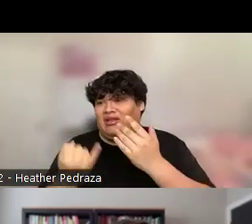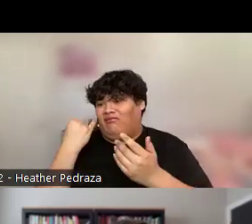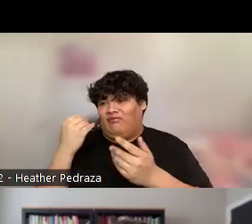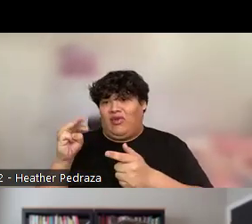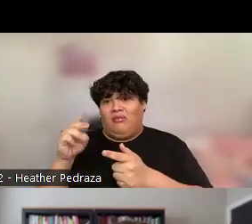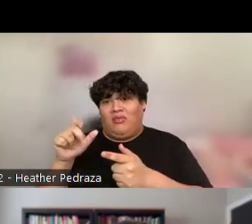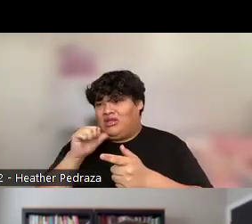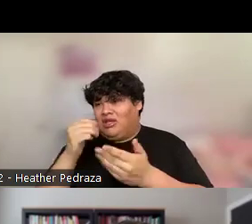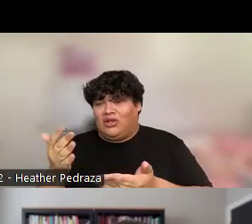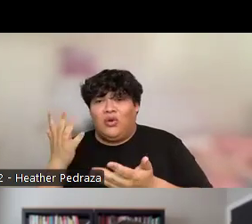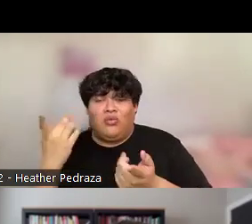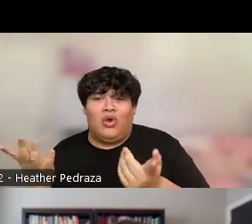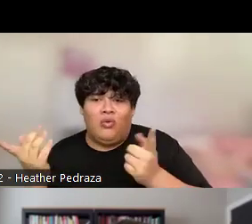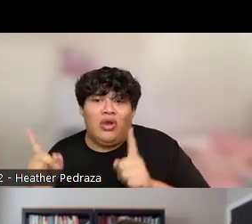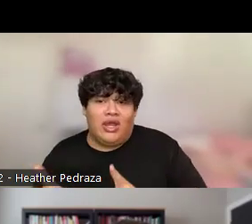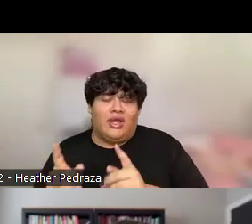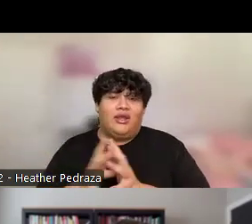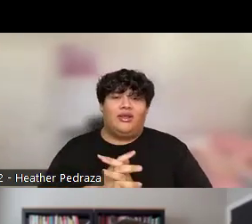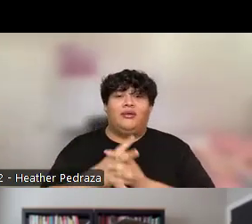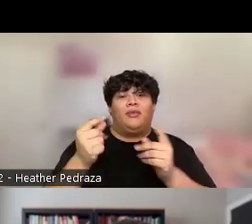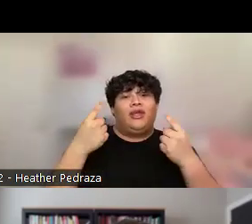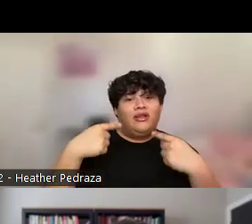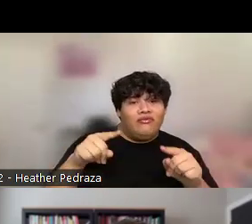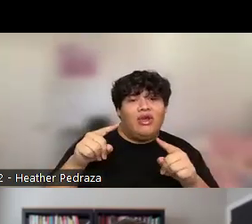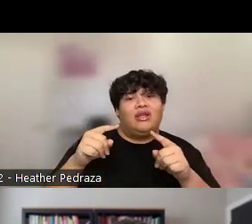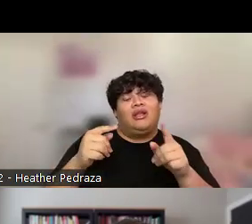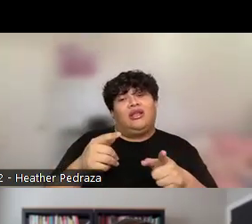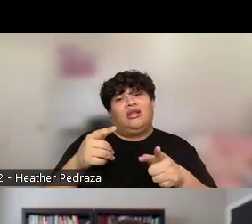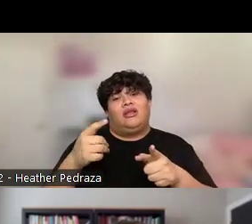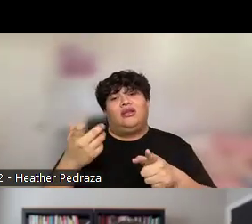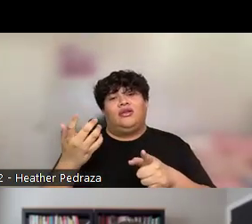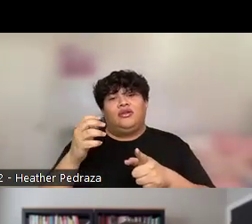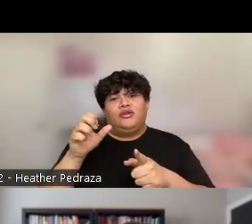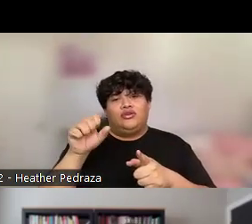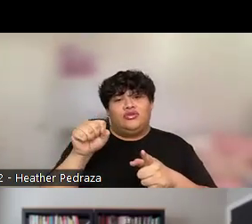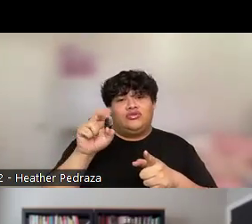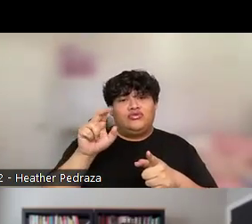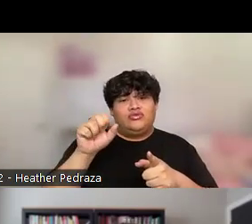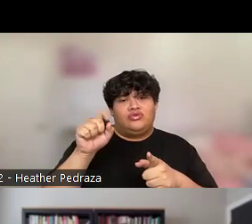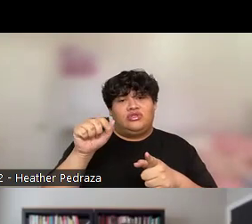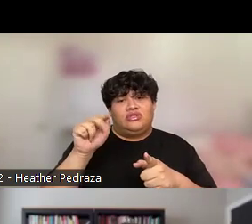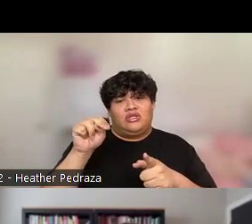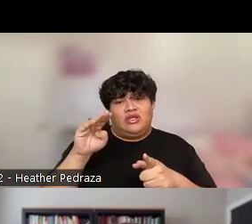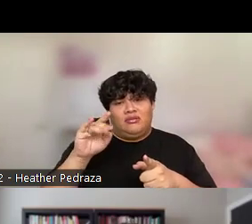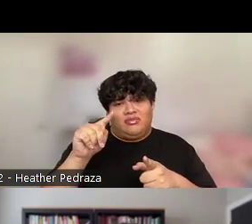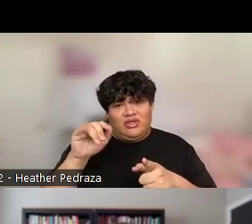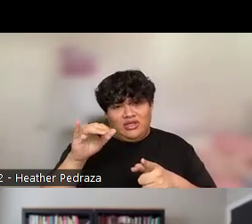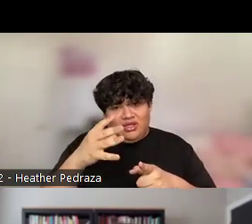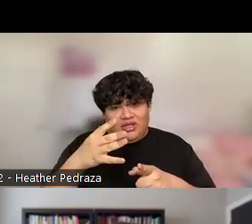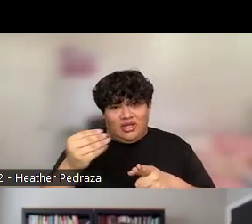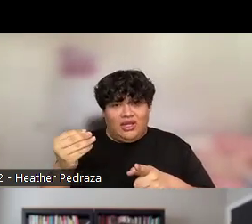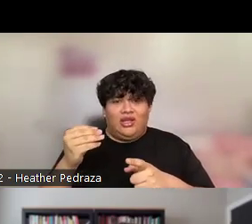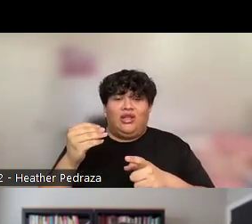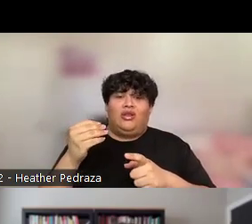And finally, as Ross was sort of saying, the a huge value of having a midpoint evaluation is